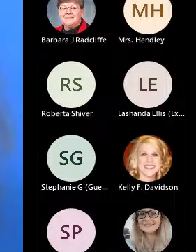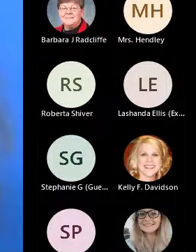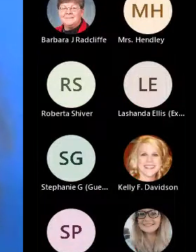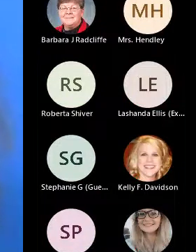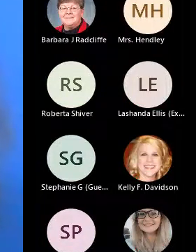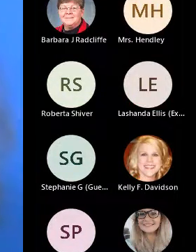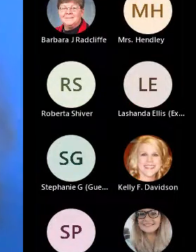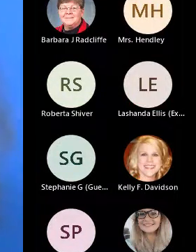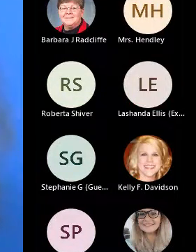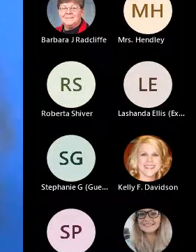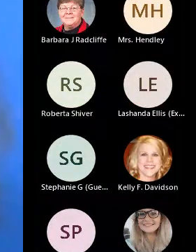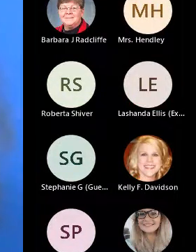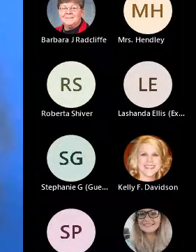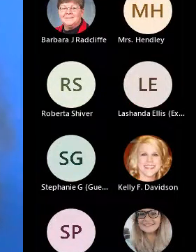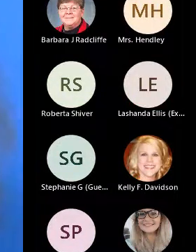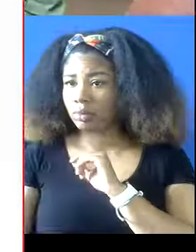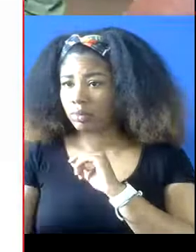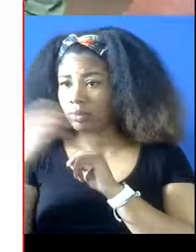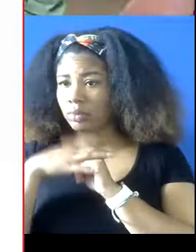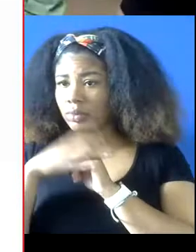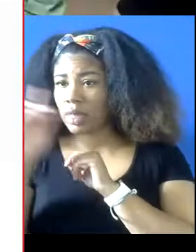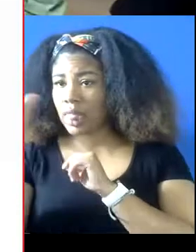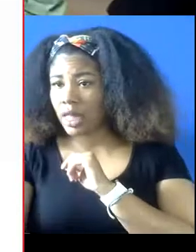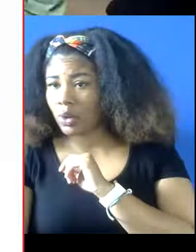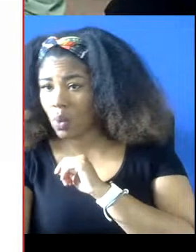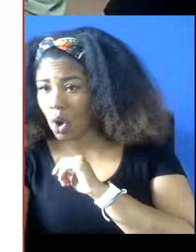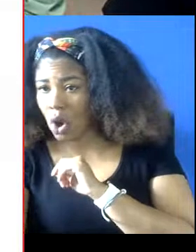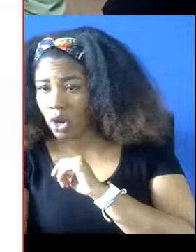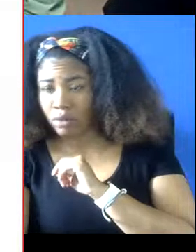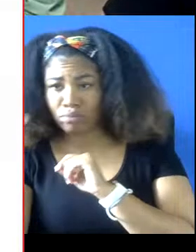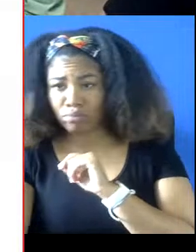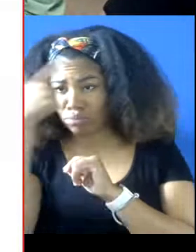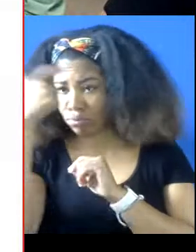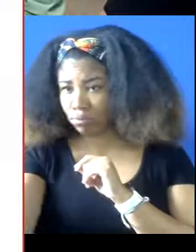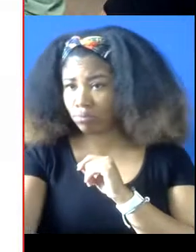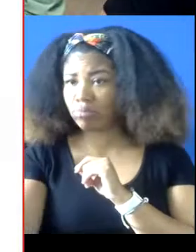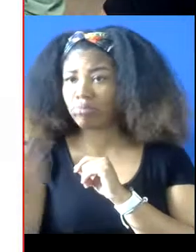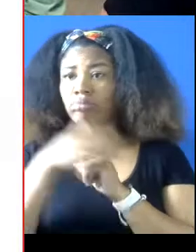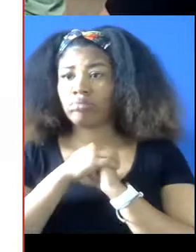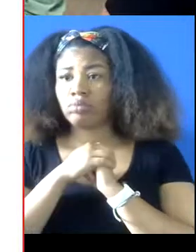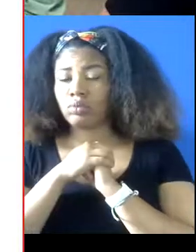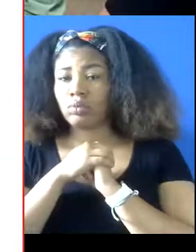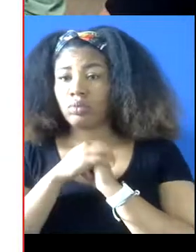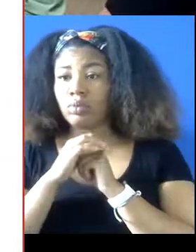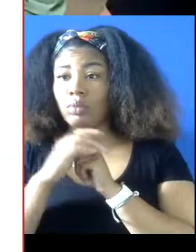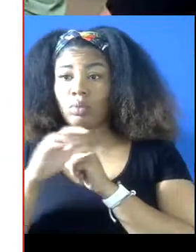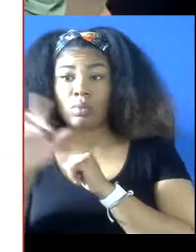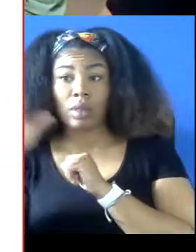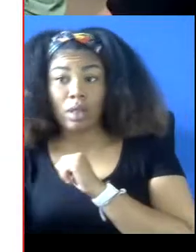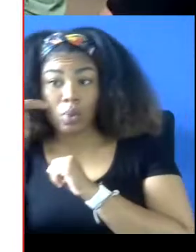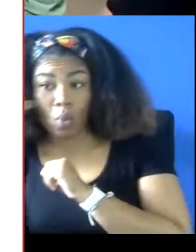Which would be better? Watch later or read captions?